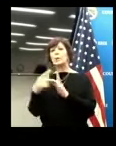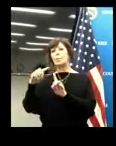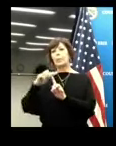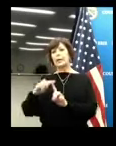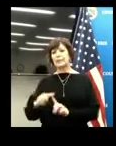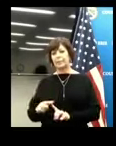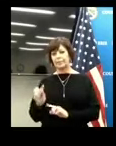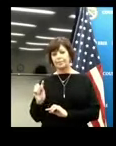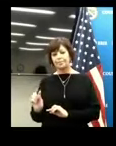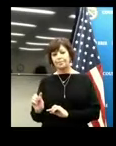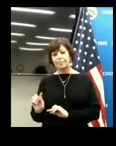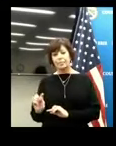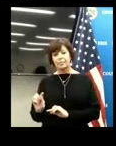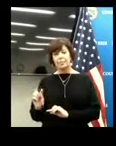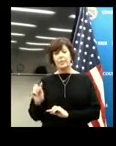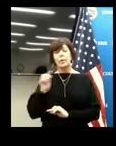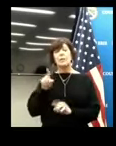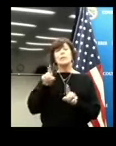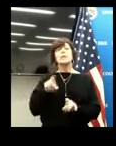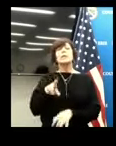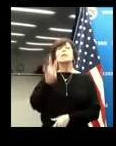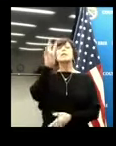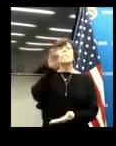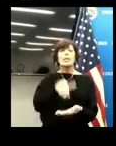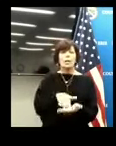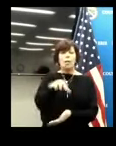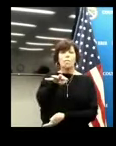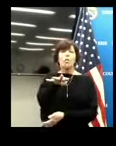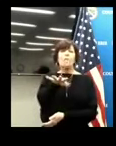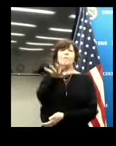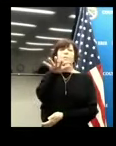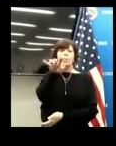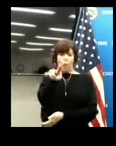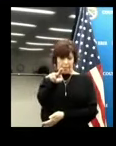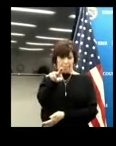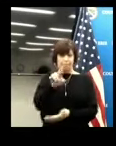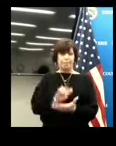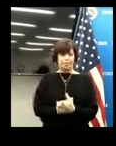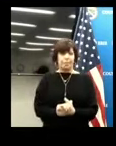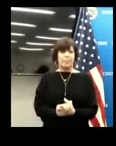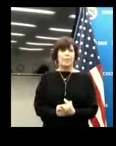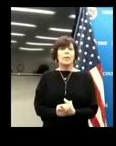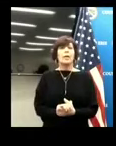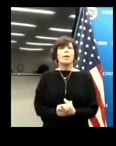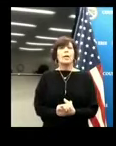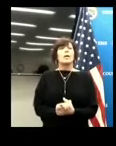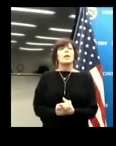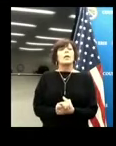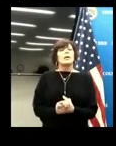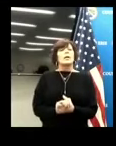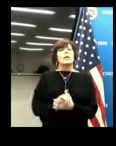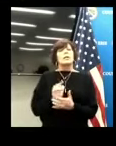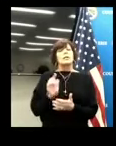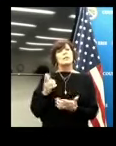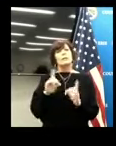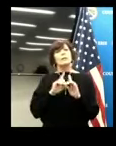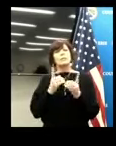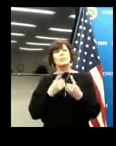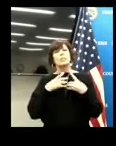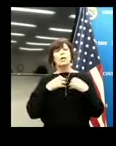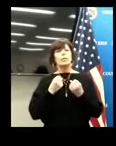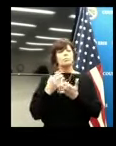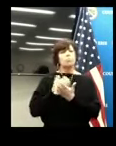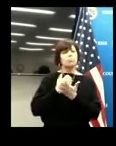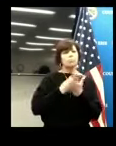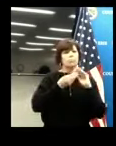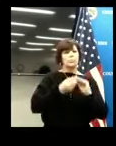County out of 7,451 case reports that were provided to the Department of Health, which turns out to